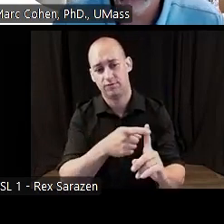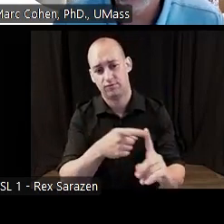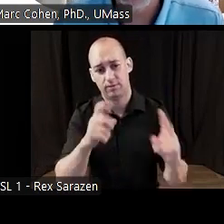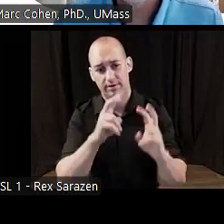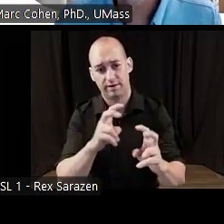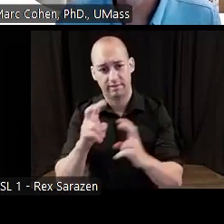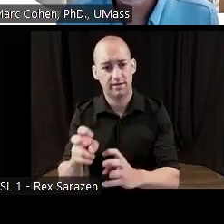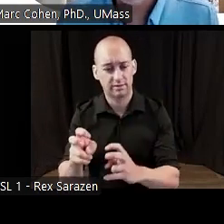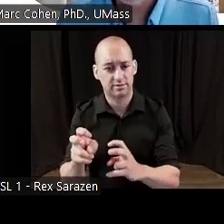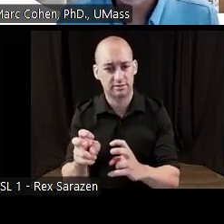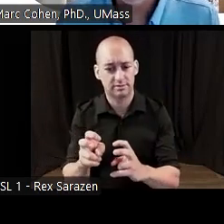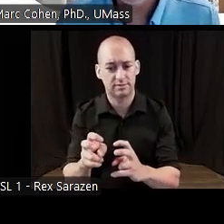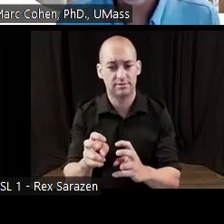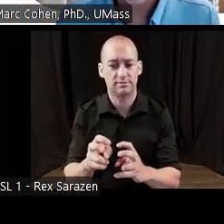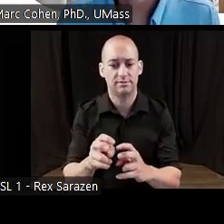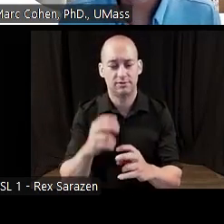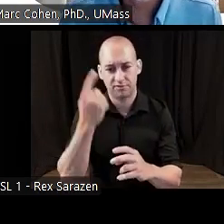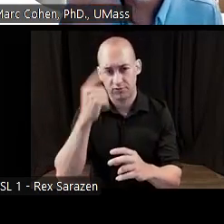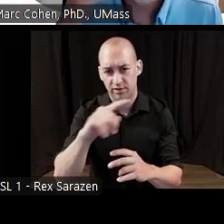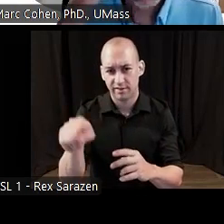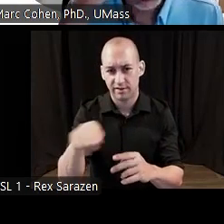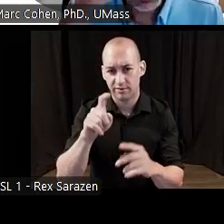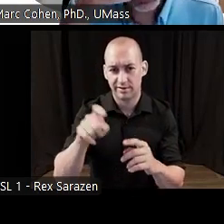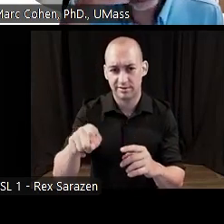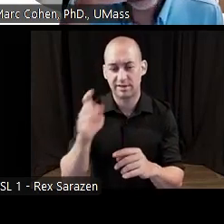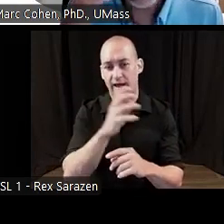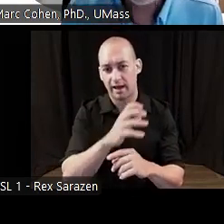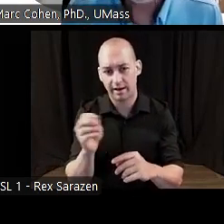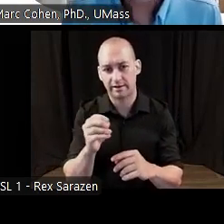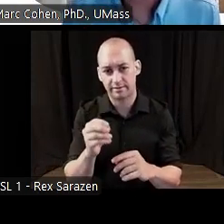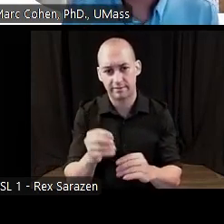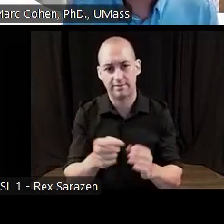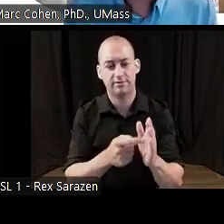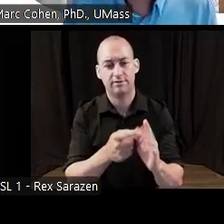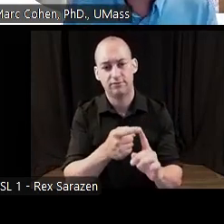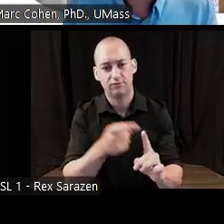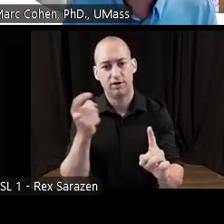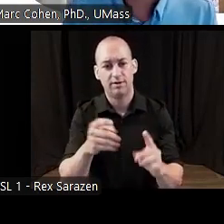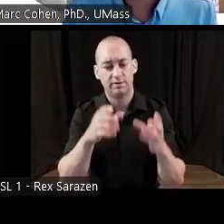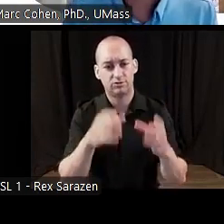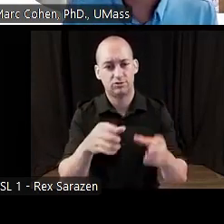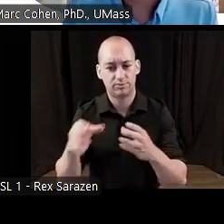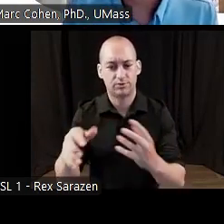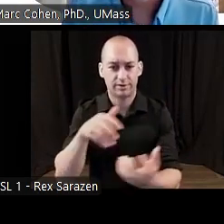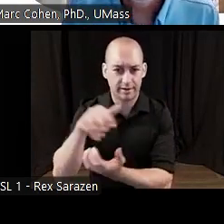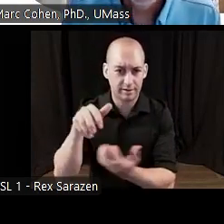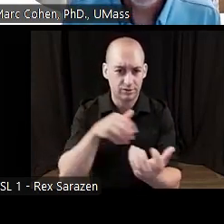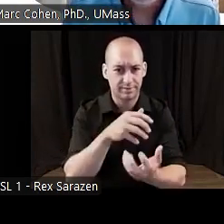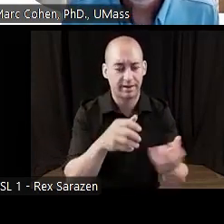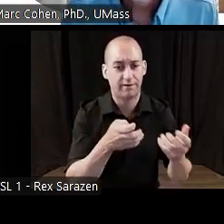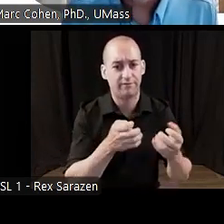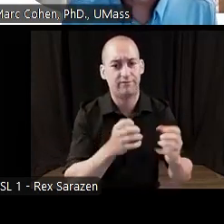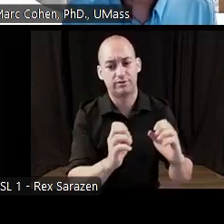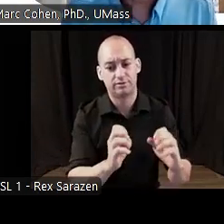that we do about people's needs and so on, and from the consumer engagement efforts,